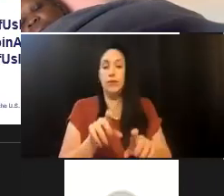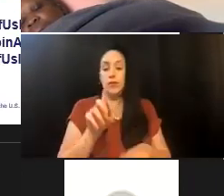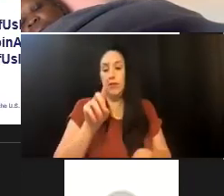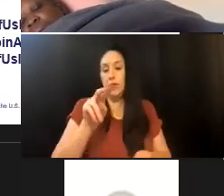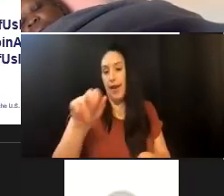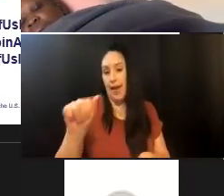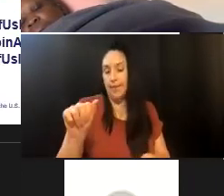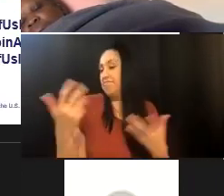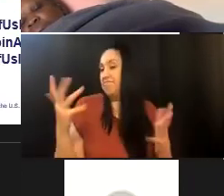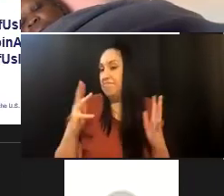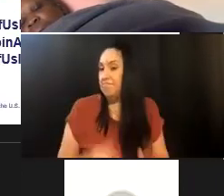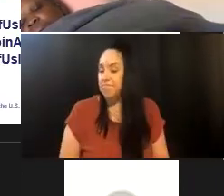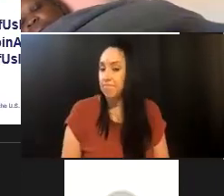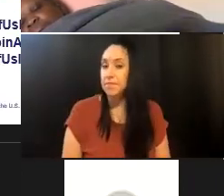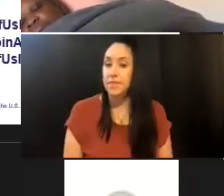sequencing.